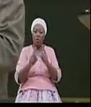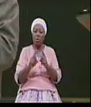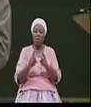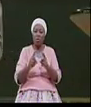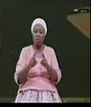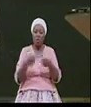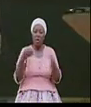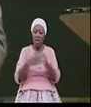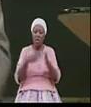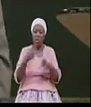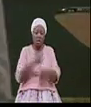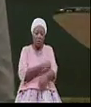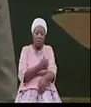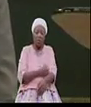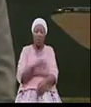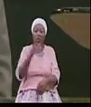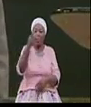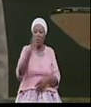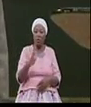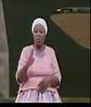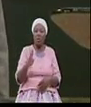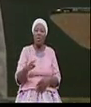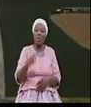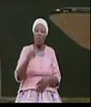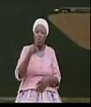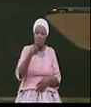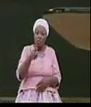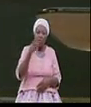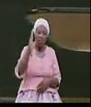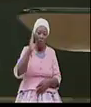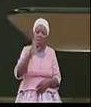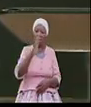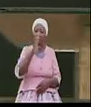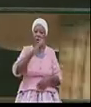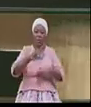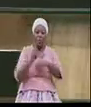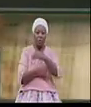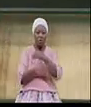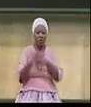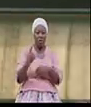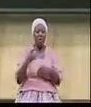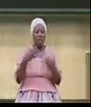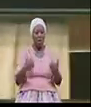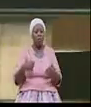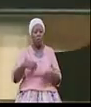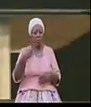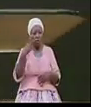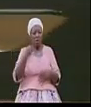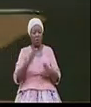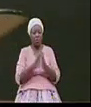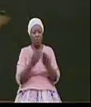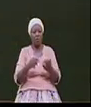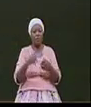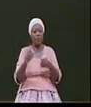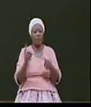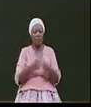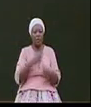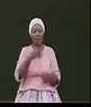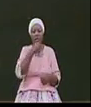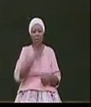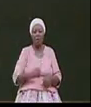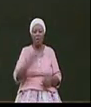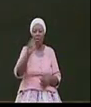authority of God, he will be punished. Now, we look at 1 Samuel